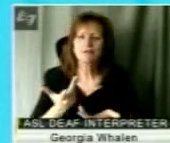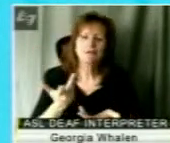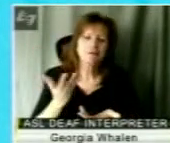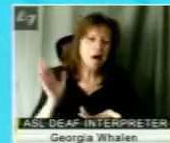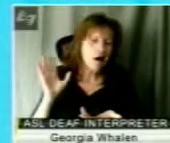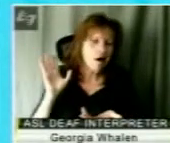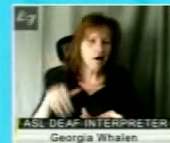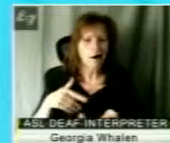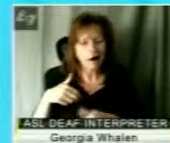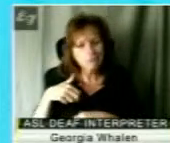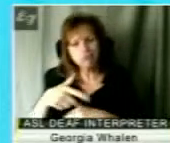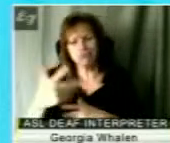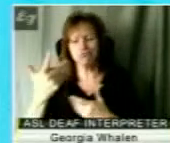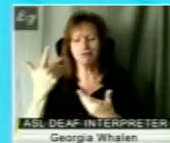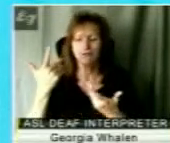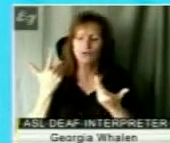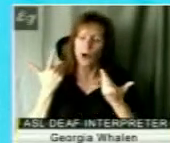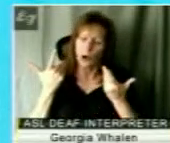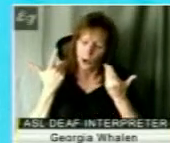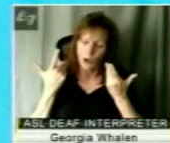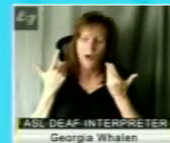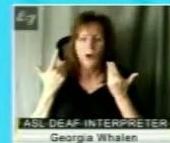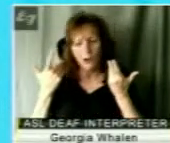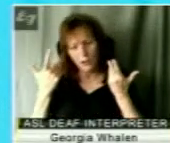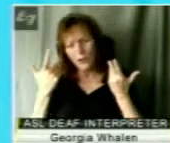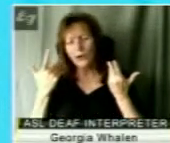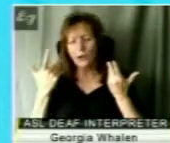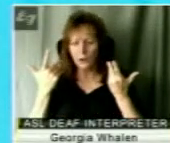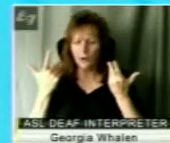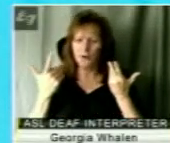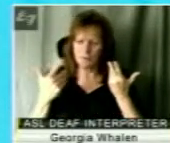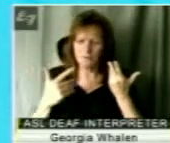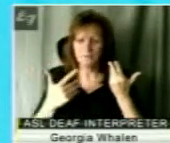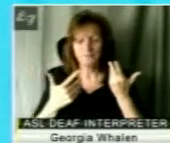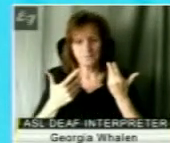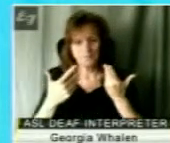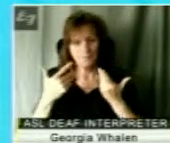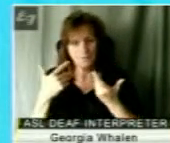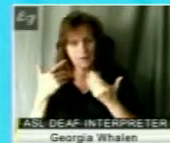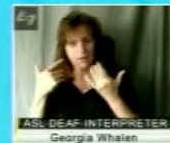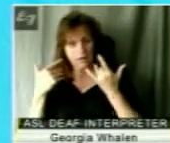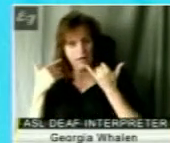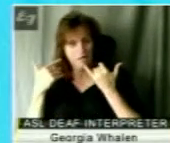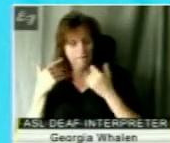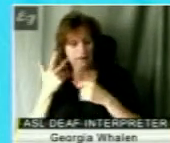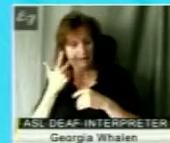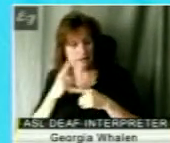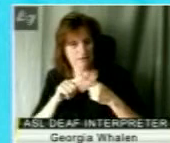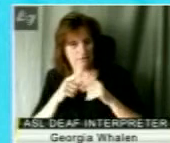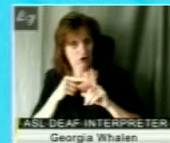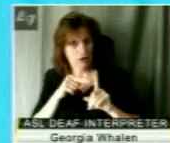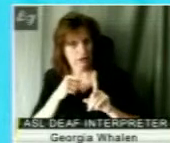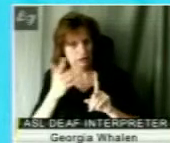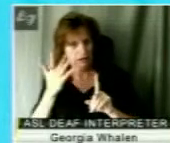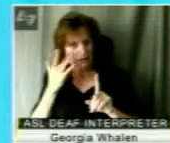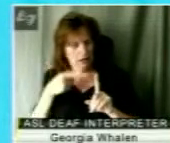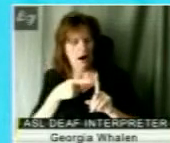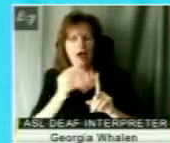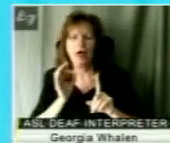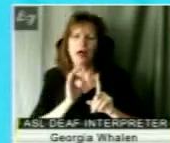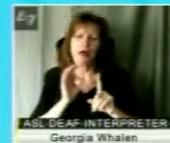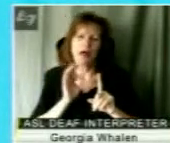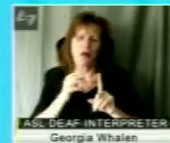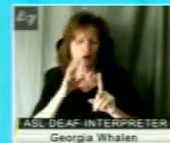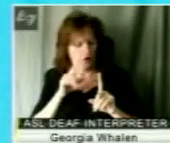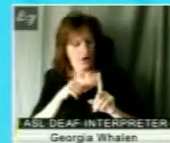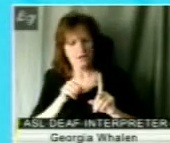personally experienced something that's really bad associated with it. They may have had a friend get sick and it wasn't that bad. You know, people can start